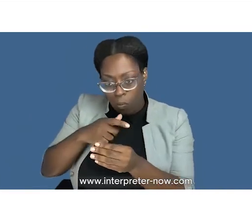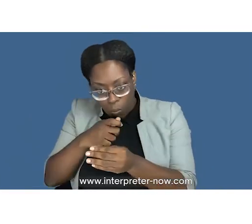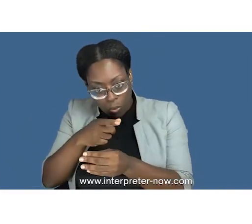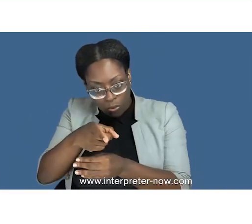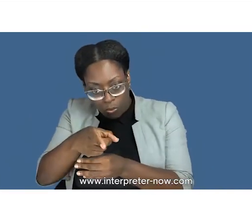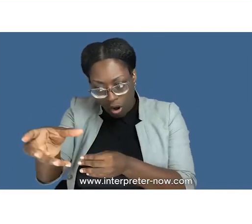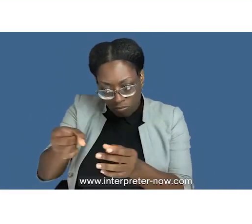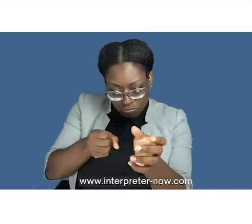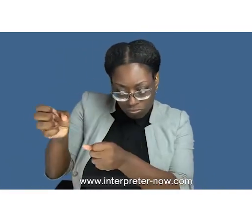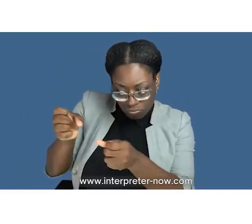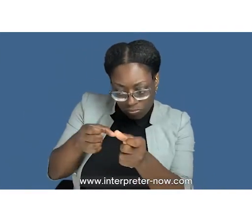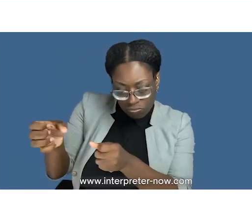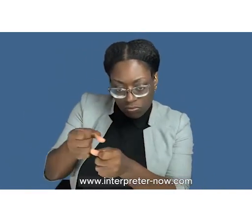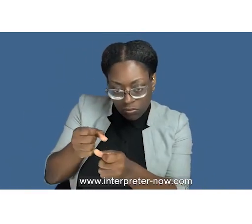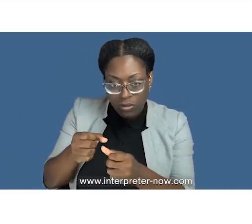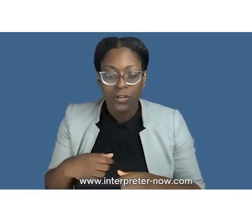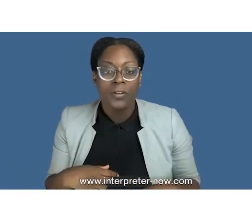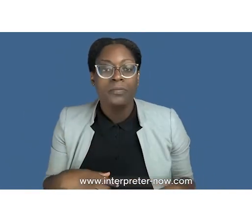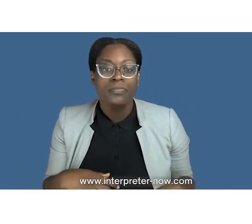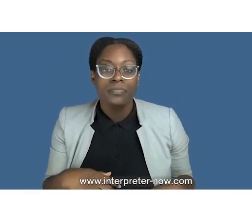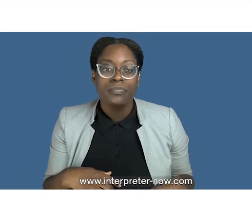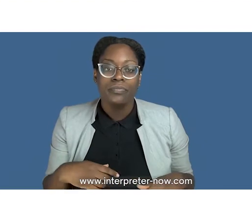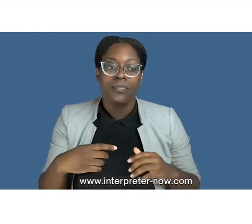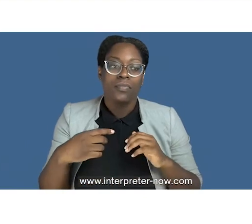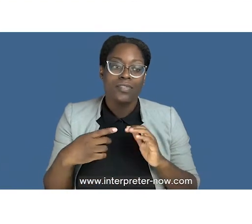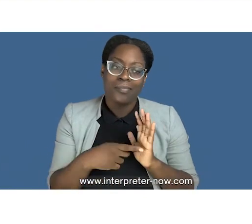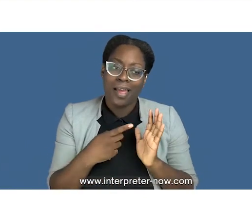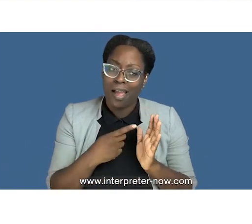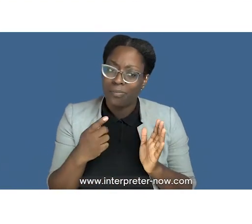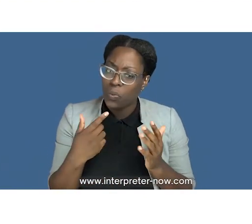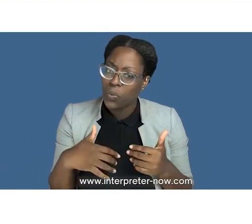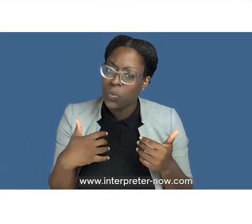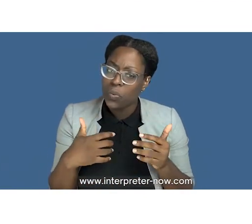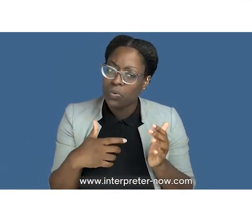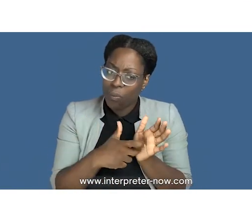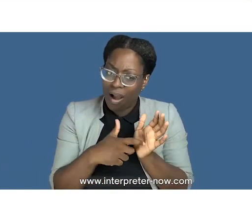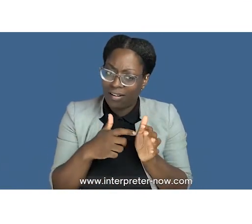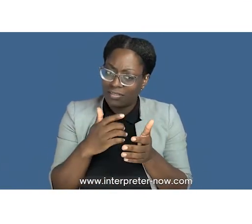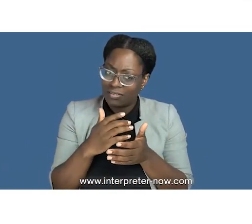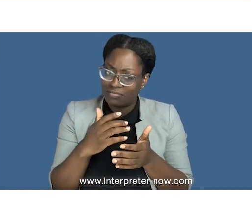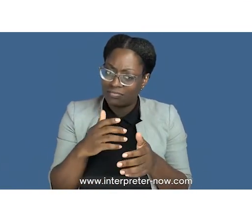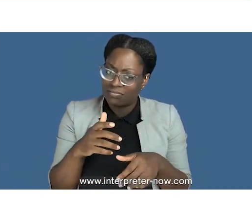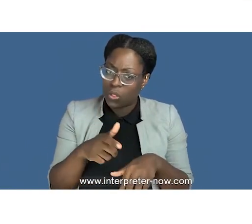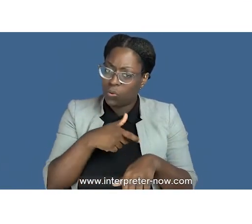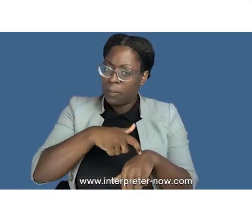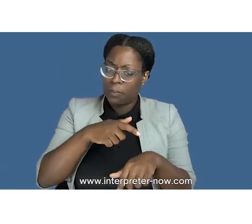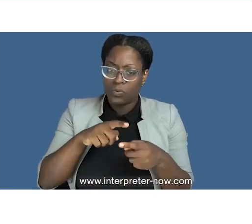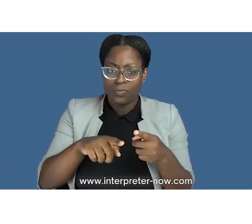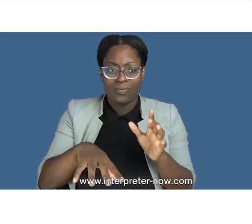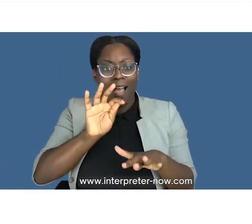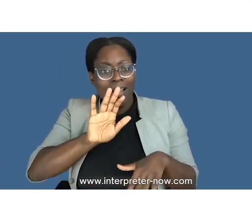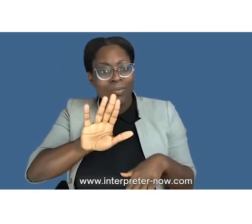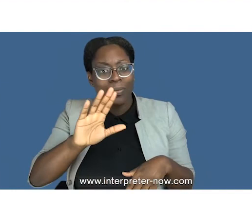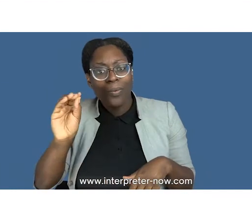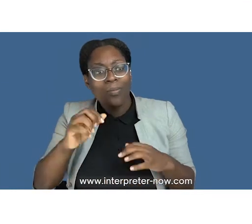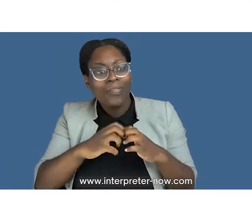networks. We have to maybe take a little more time to find our co-founders. And so that is